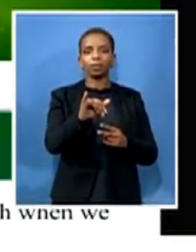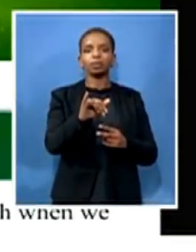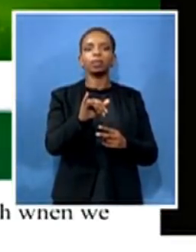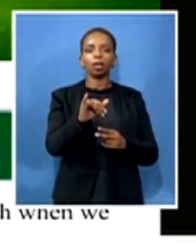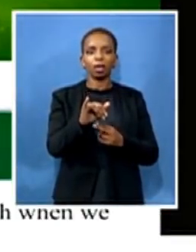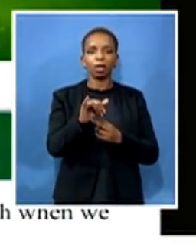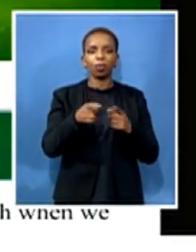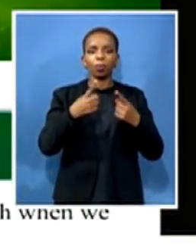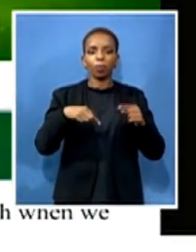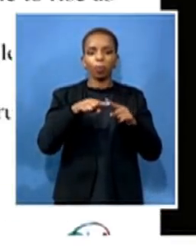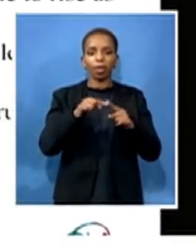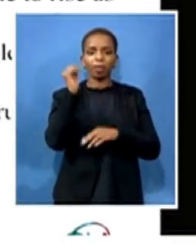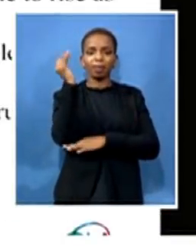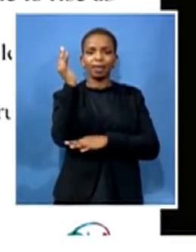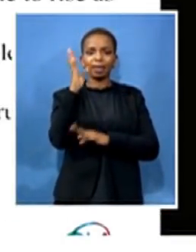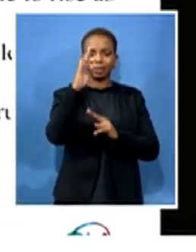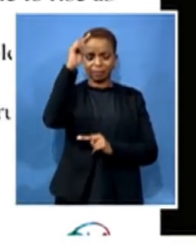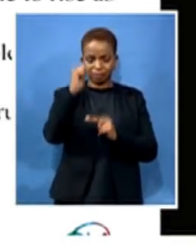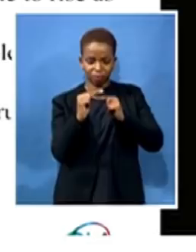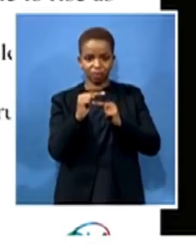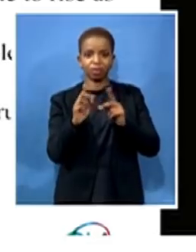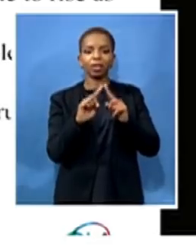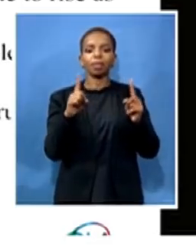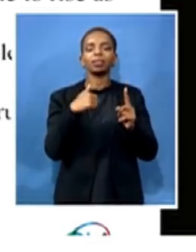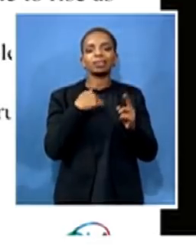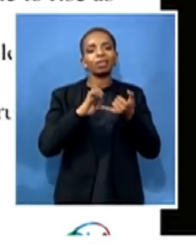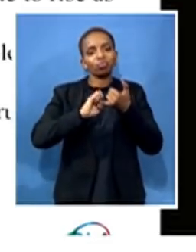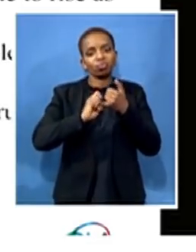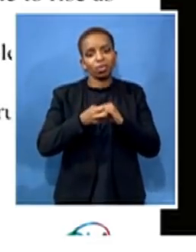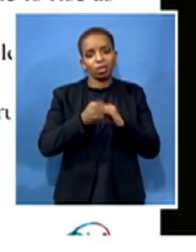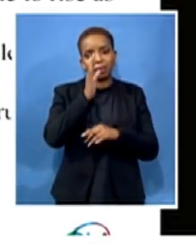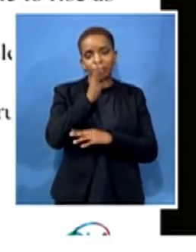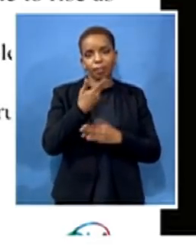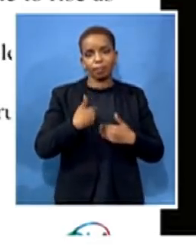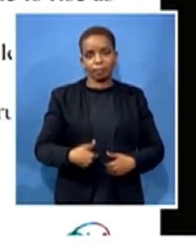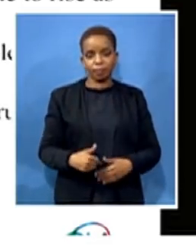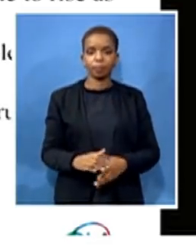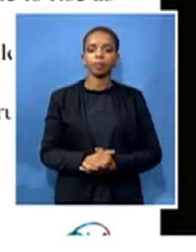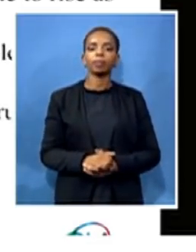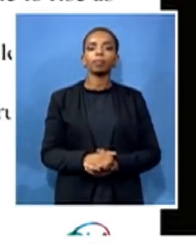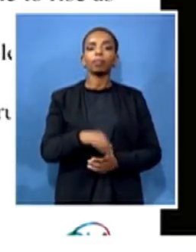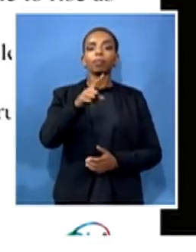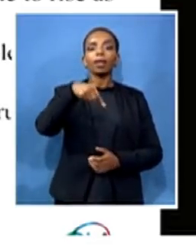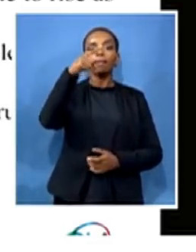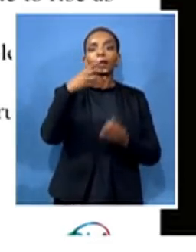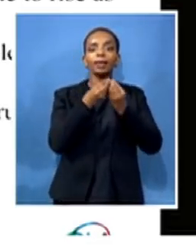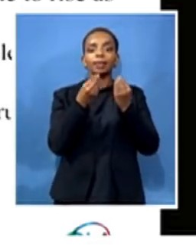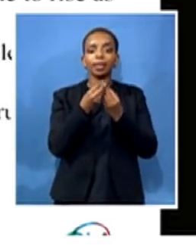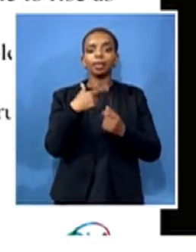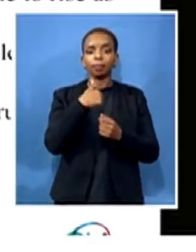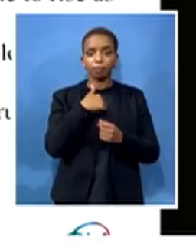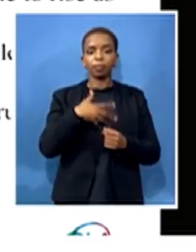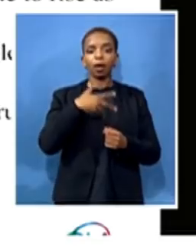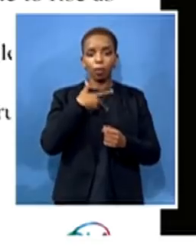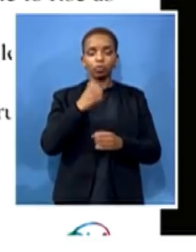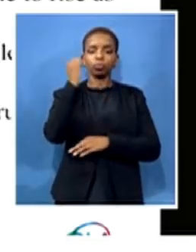do. Please do. I think the first point to make here is that it should be made clear to our people that the